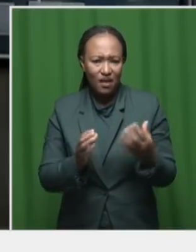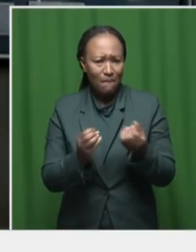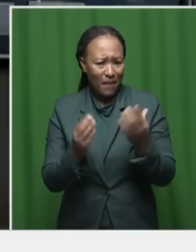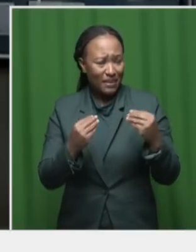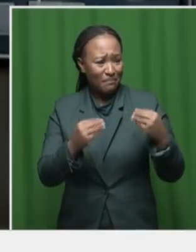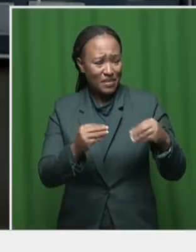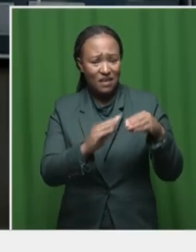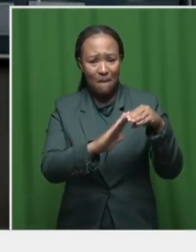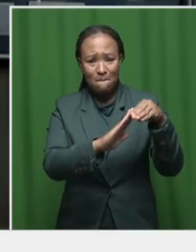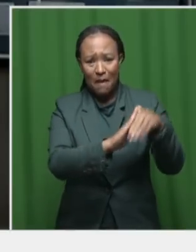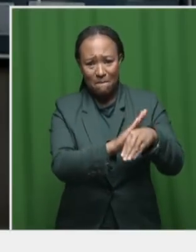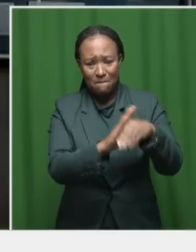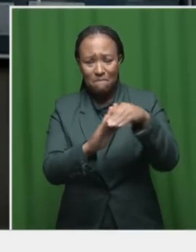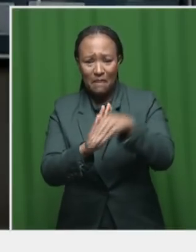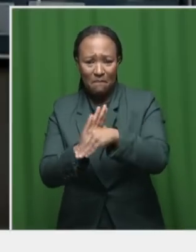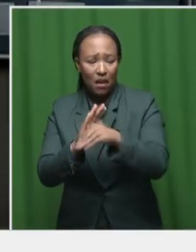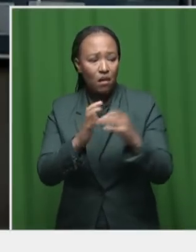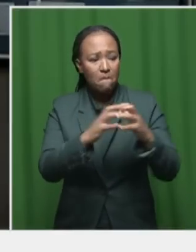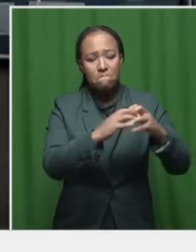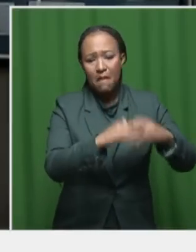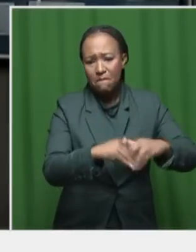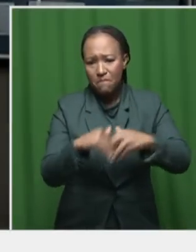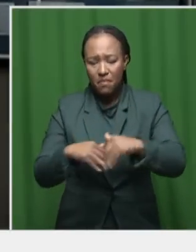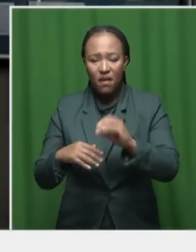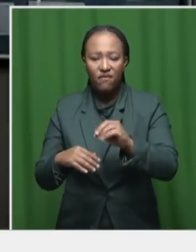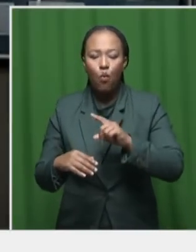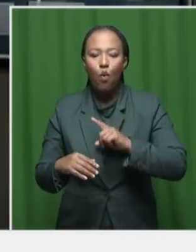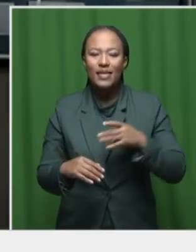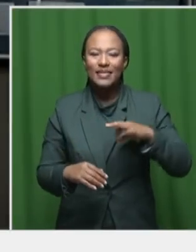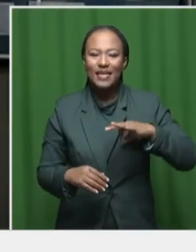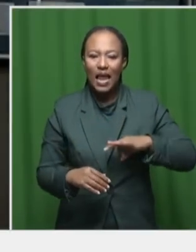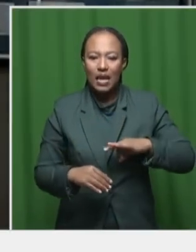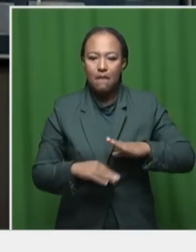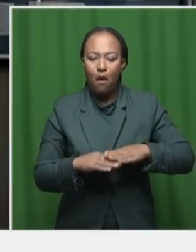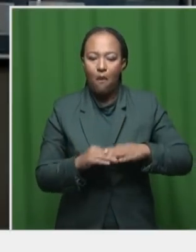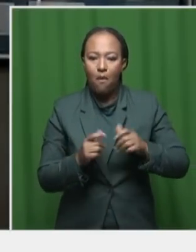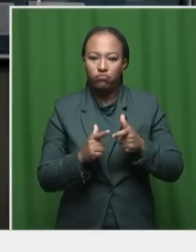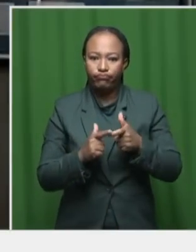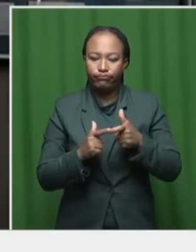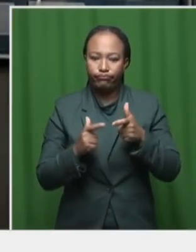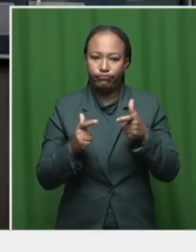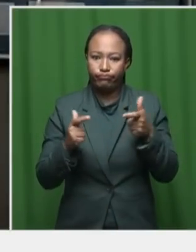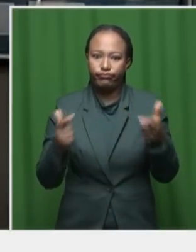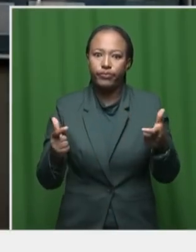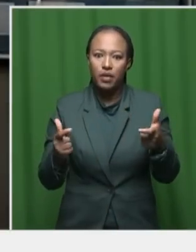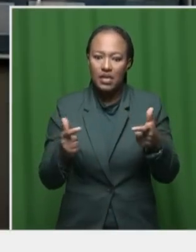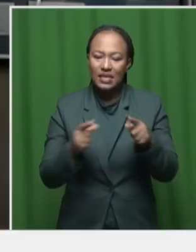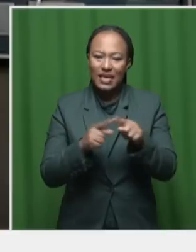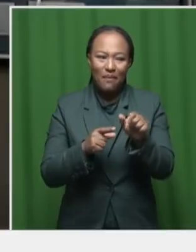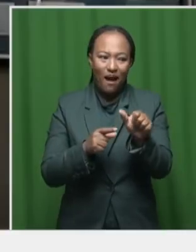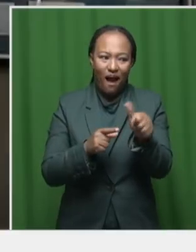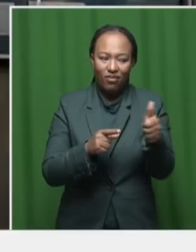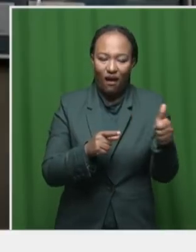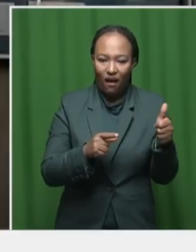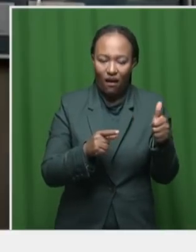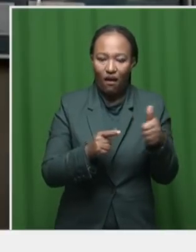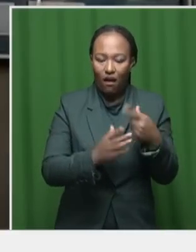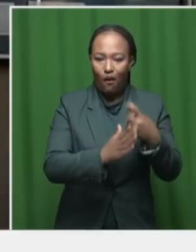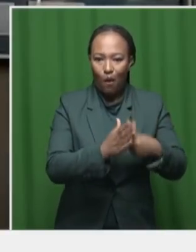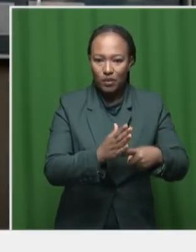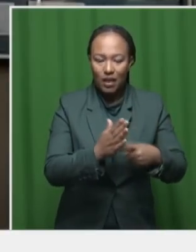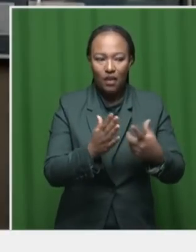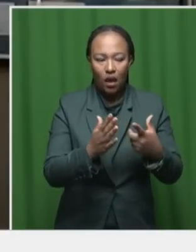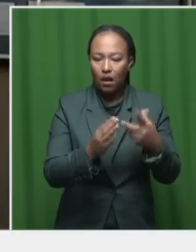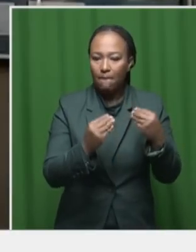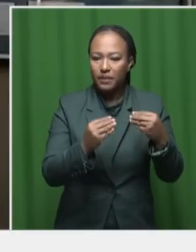going under because of an increase in wages and other costs as well. That's the kind of stuff